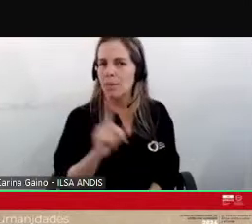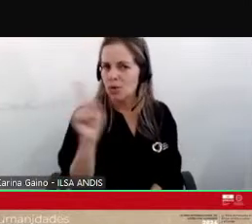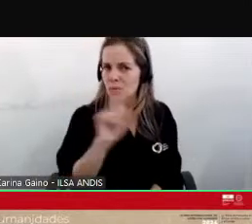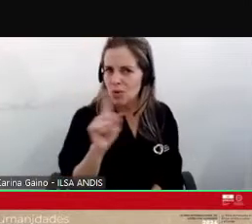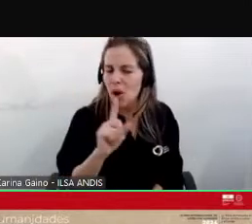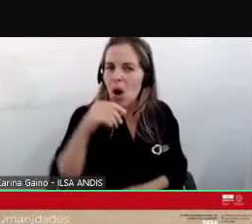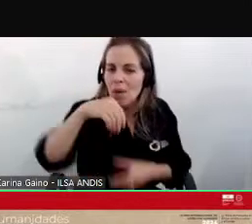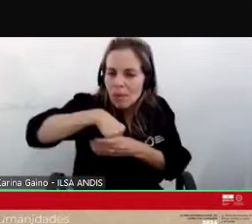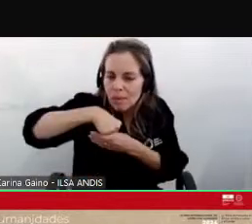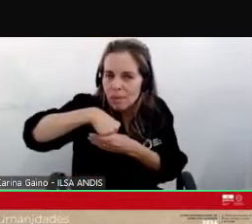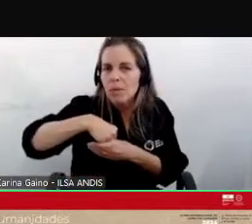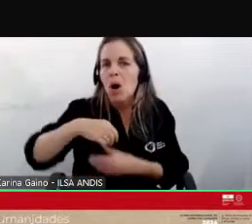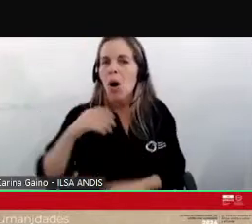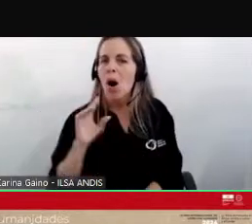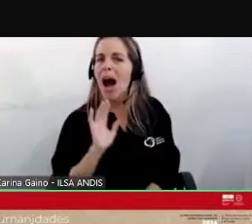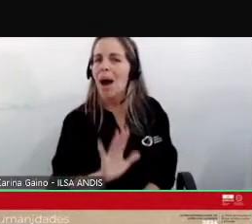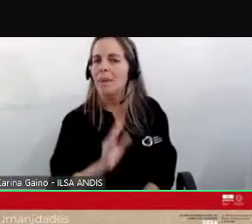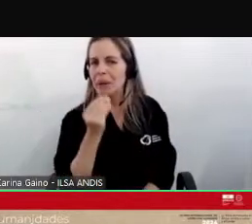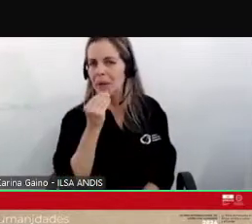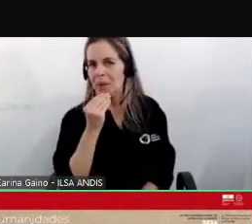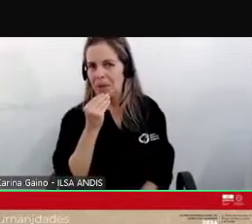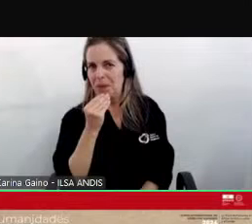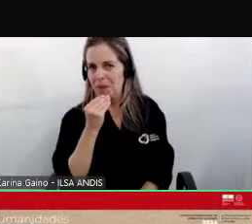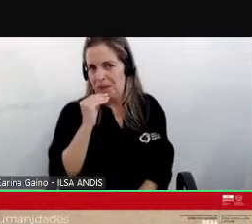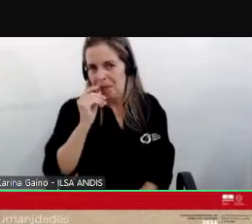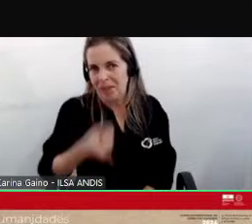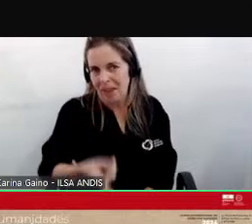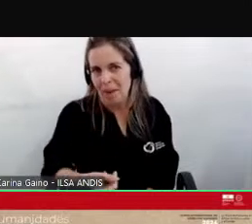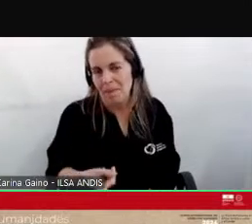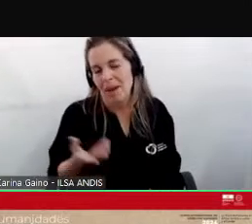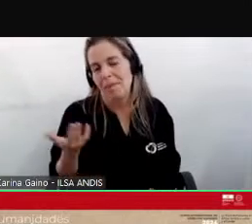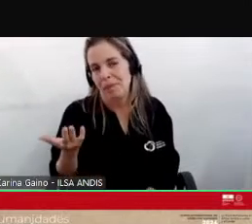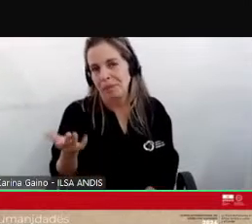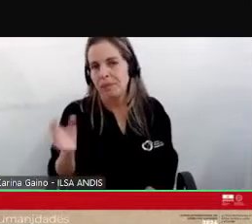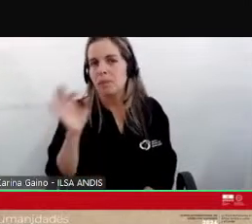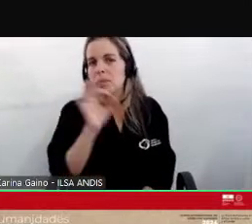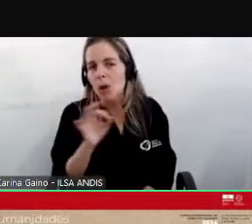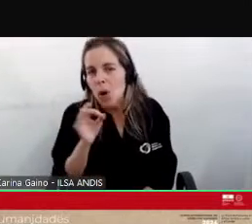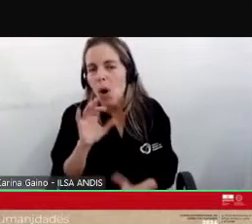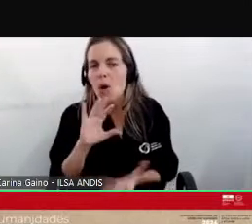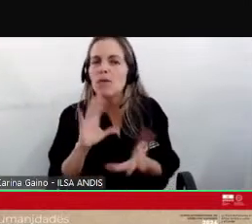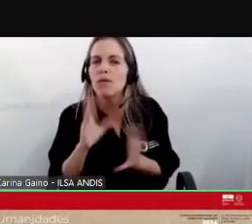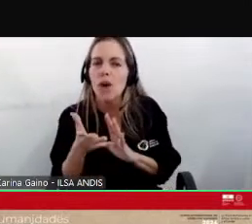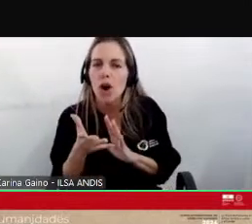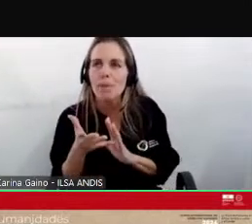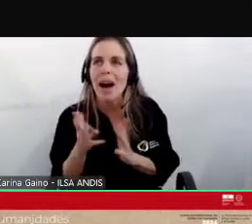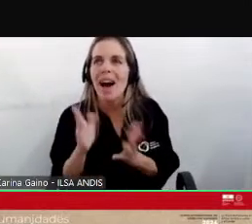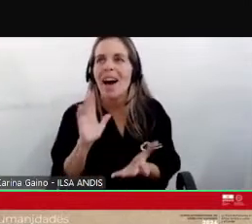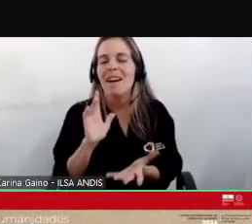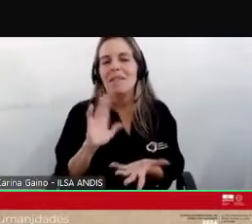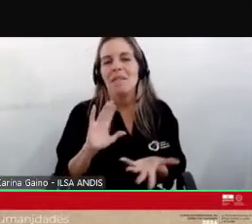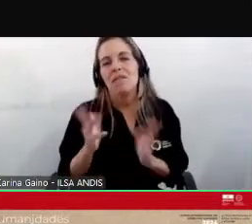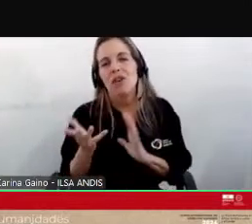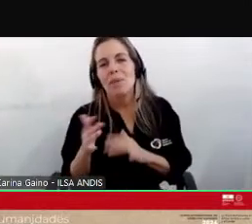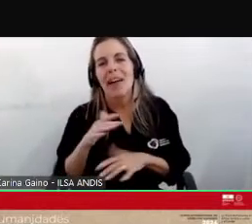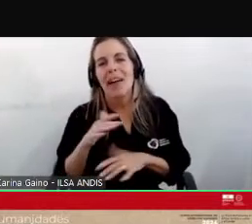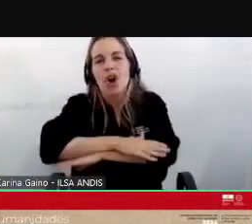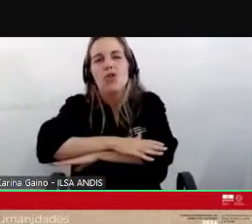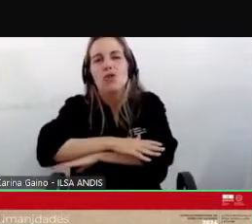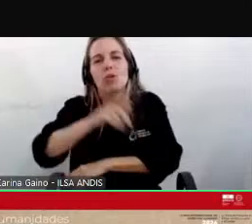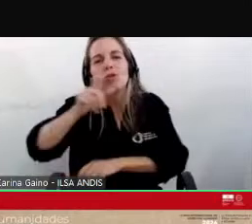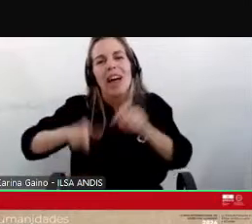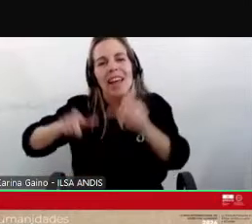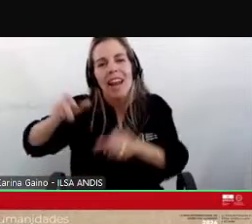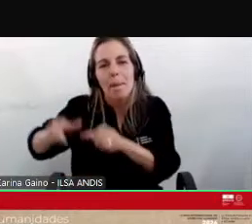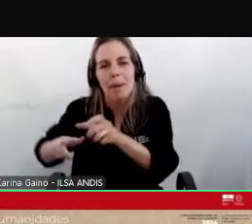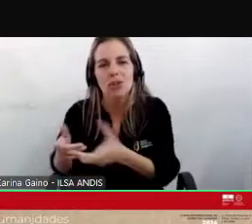also see restrictions on workers' movement, and maybe this icon is sort of feeding into the impression that workers are